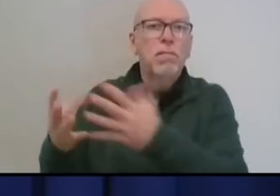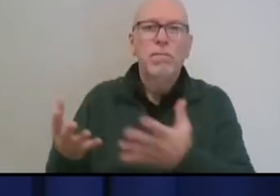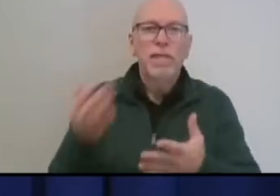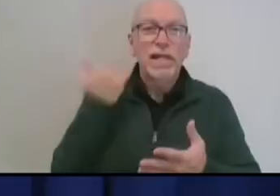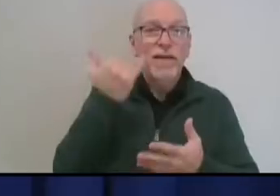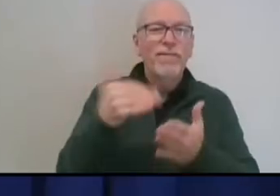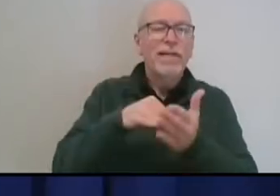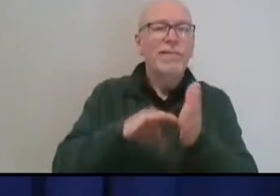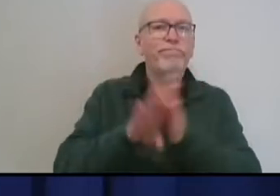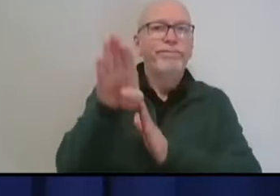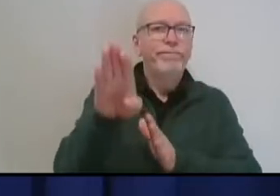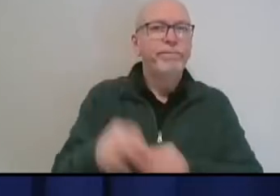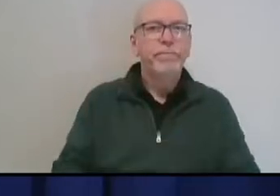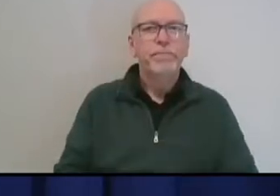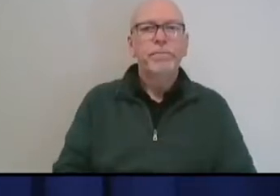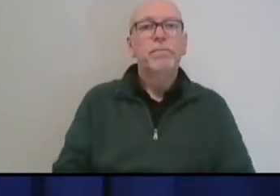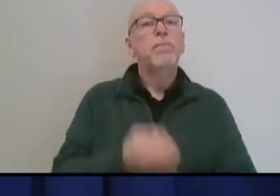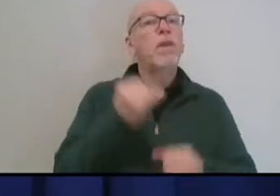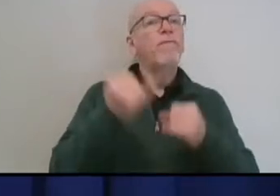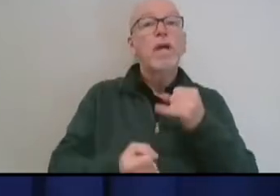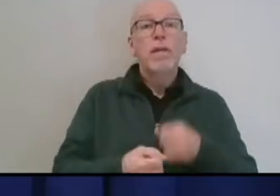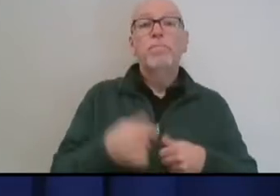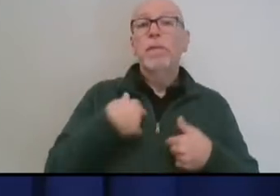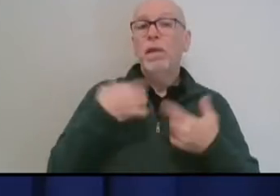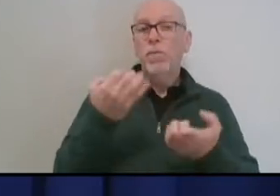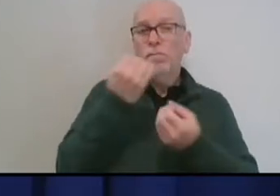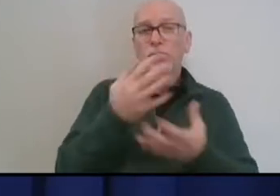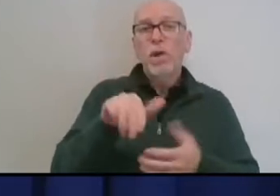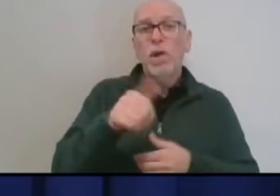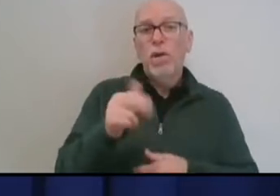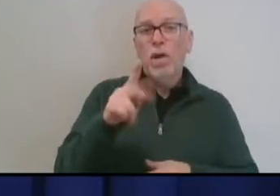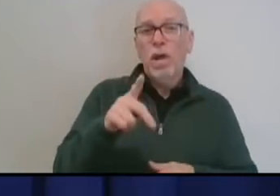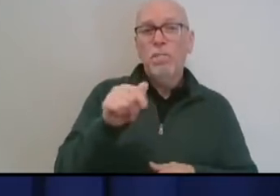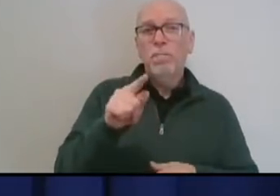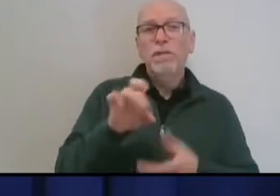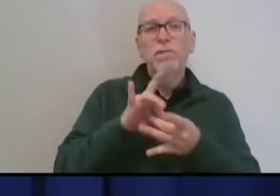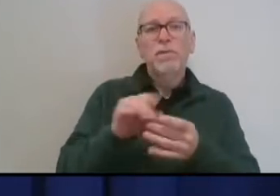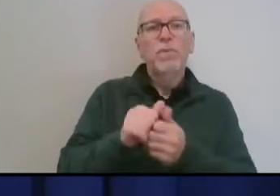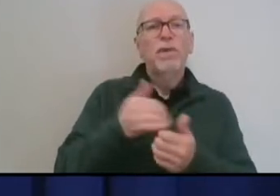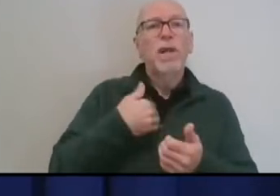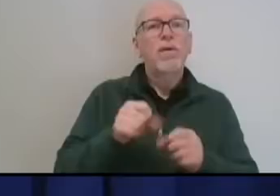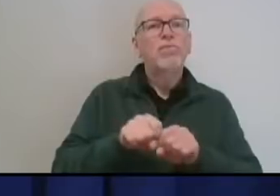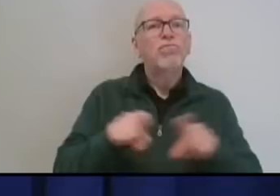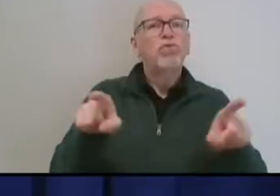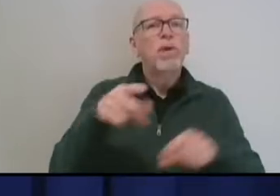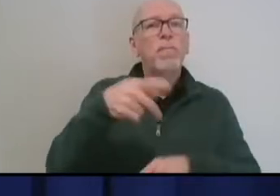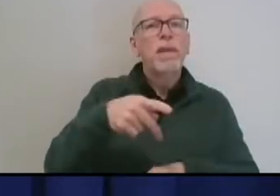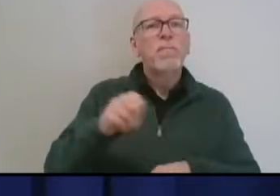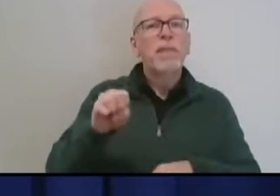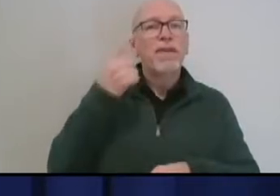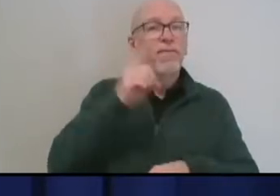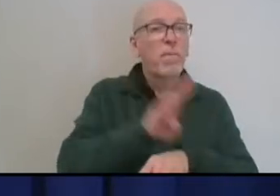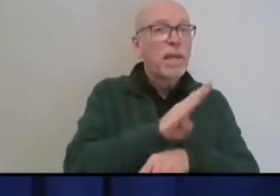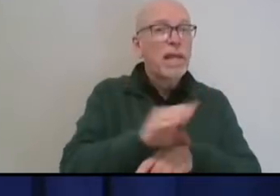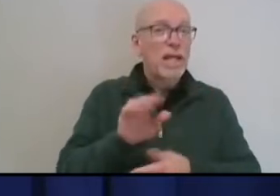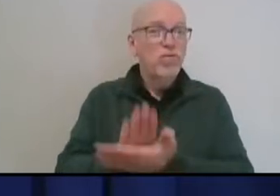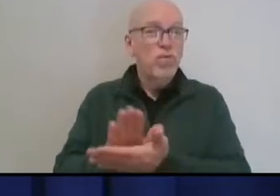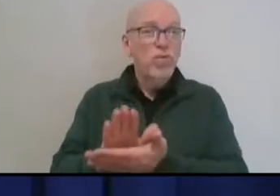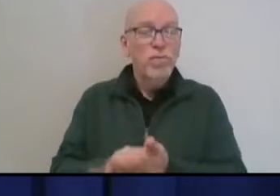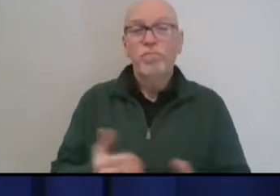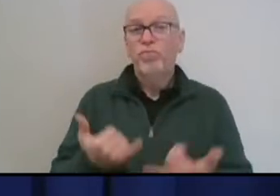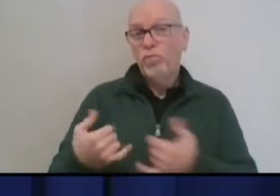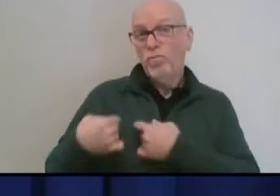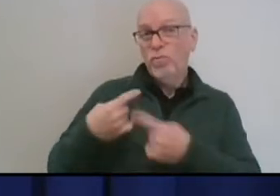in cases. Finally, I want to provide another update on our distribution of PPE to businesses and schools. To date, we have